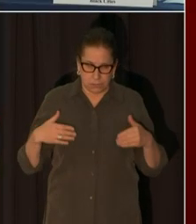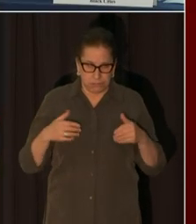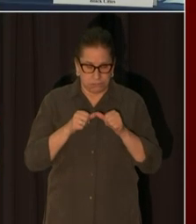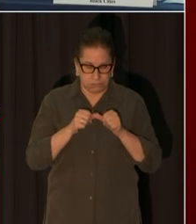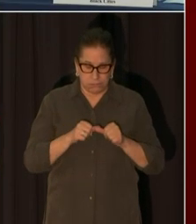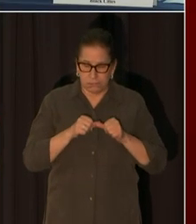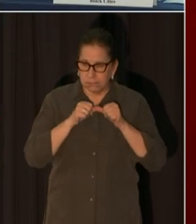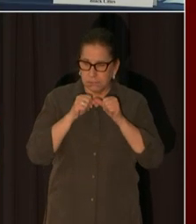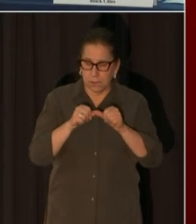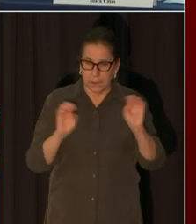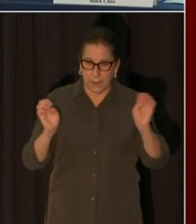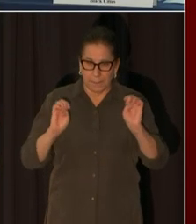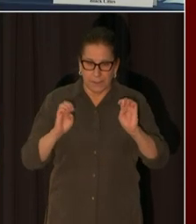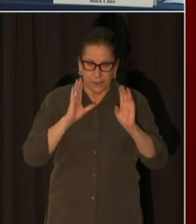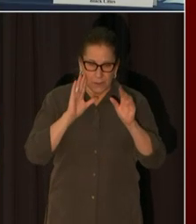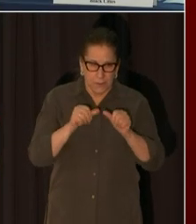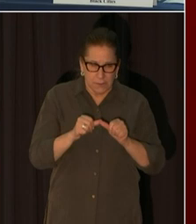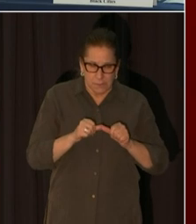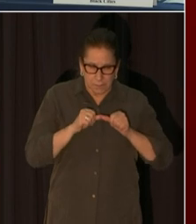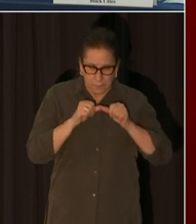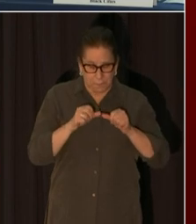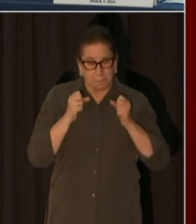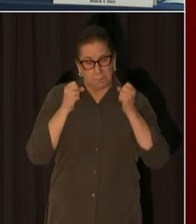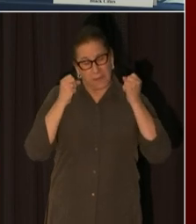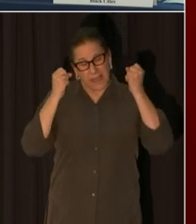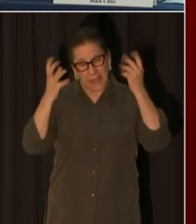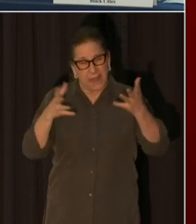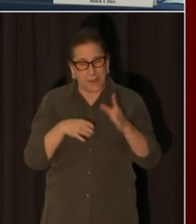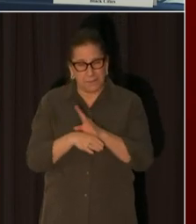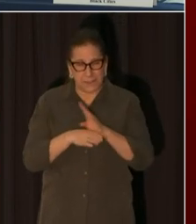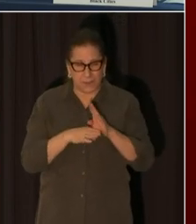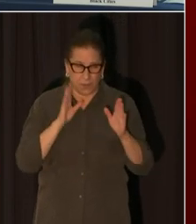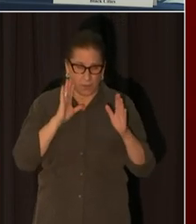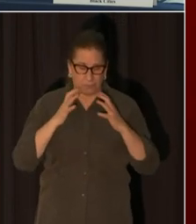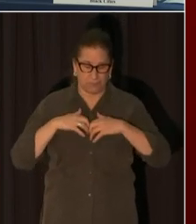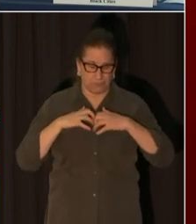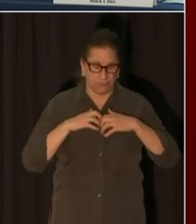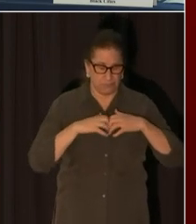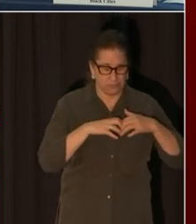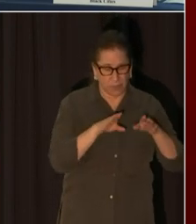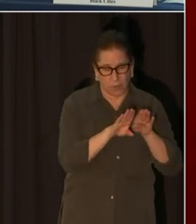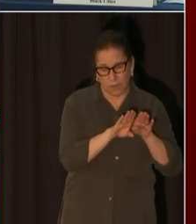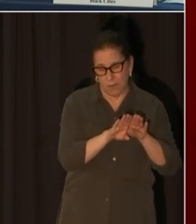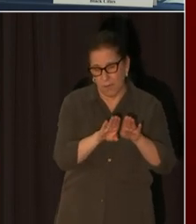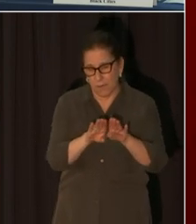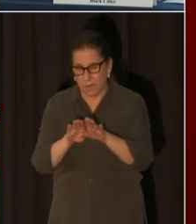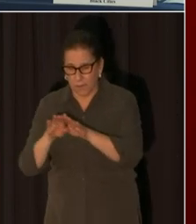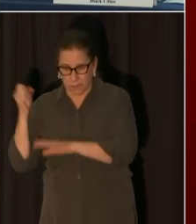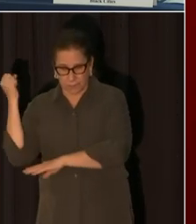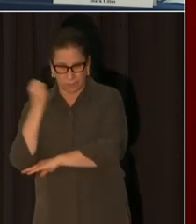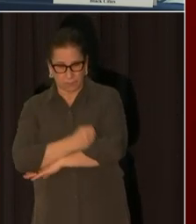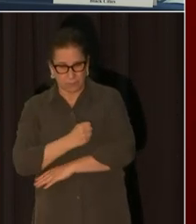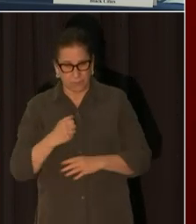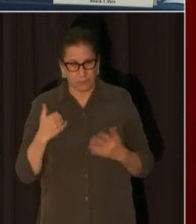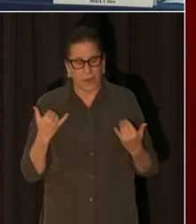a significant number of businesses, triggering demand for training programs that will serve as on-ramps back into the